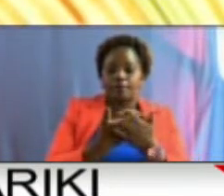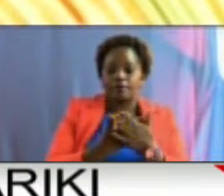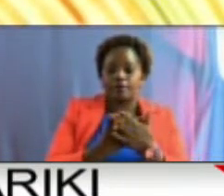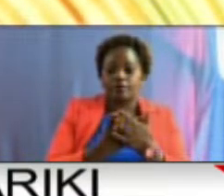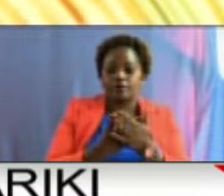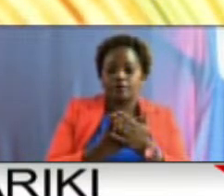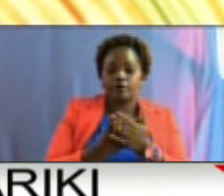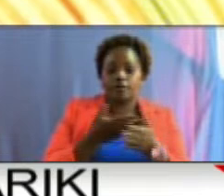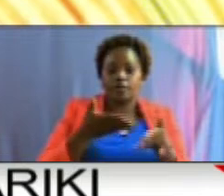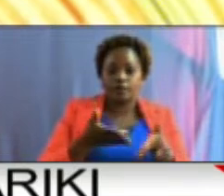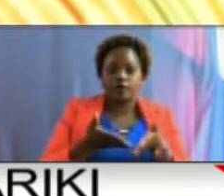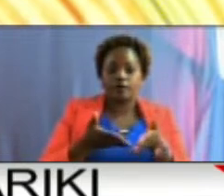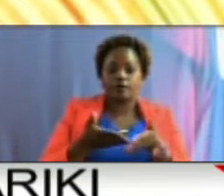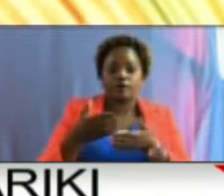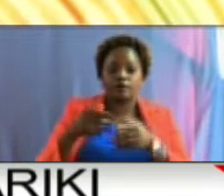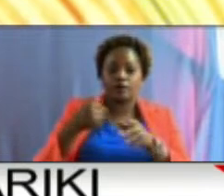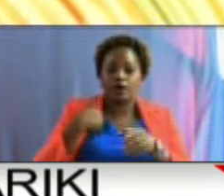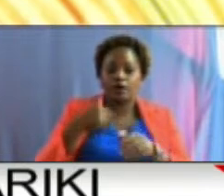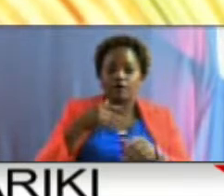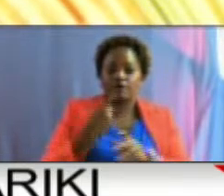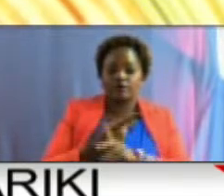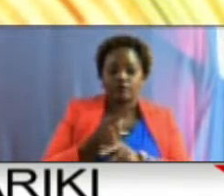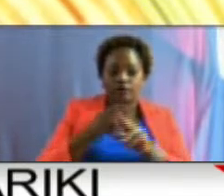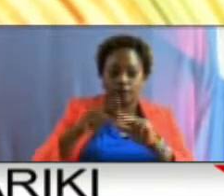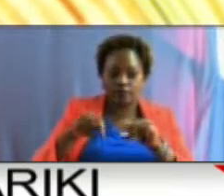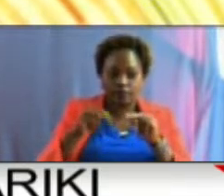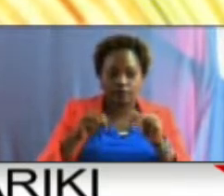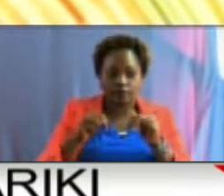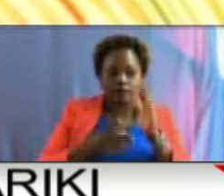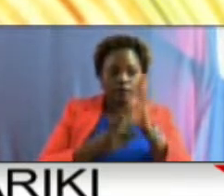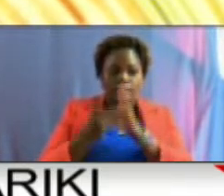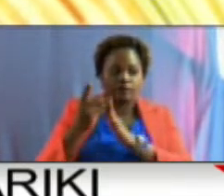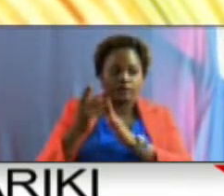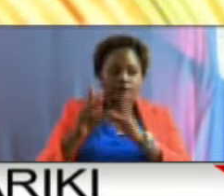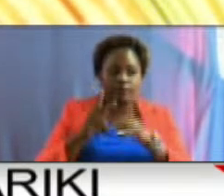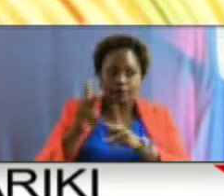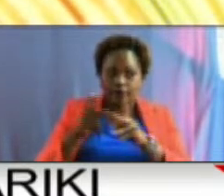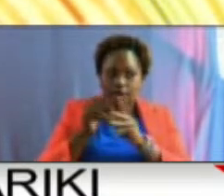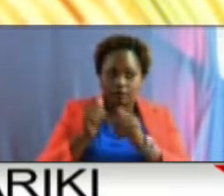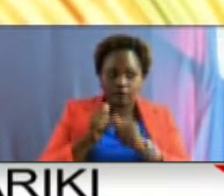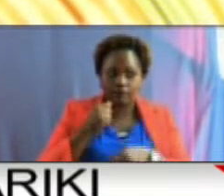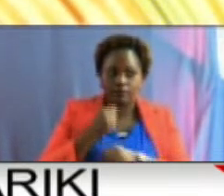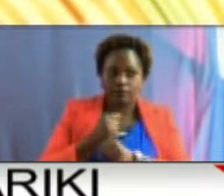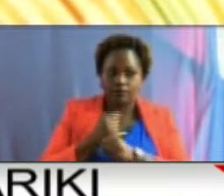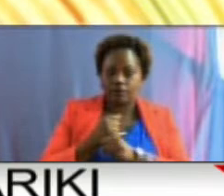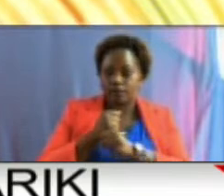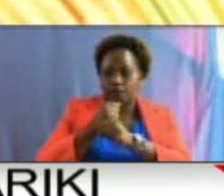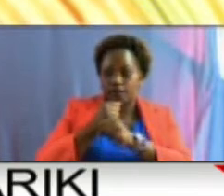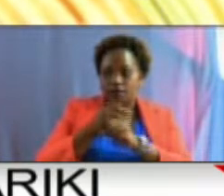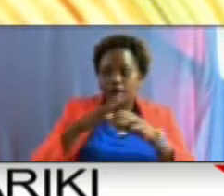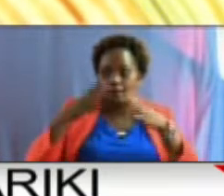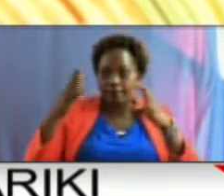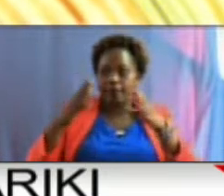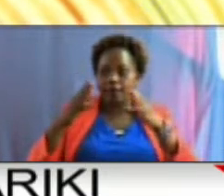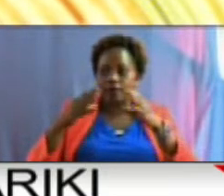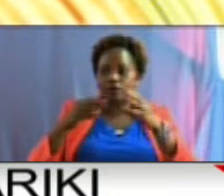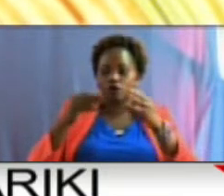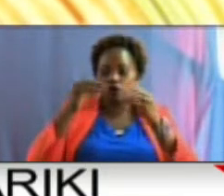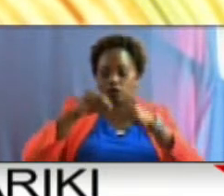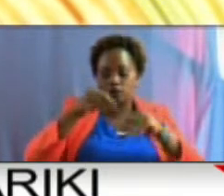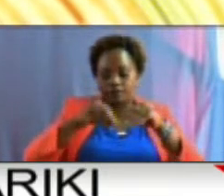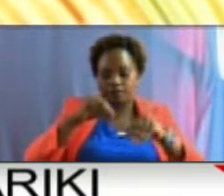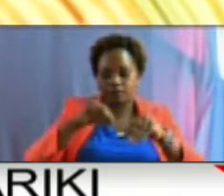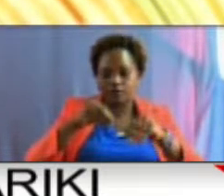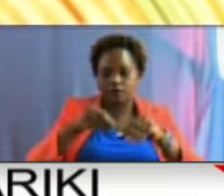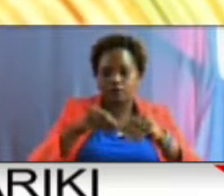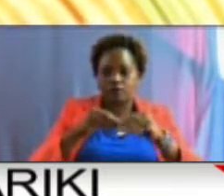and currently we are hosting a number of research and development projects which are making a tremendous contribution to the improvement